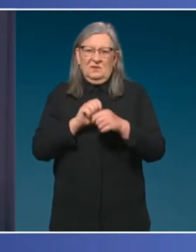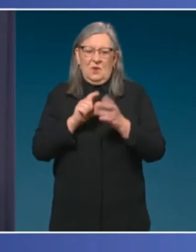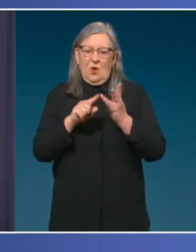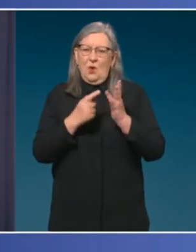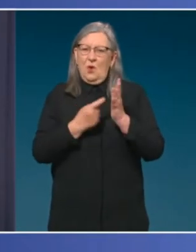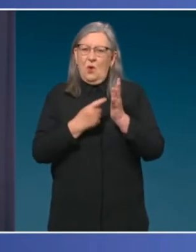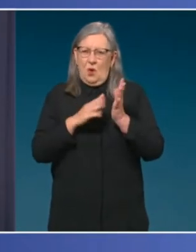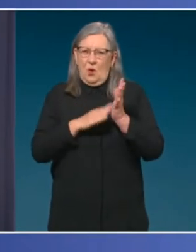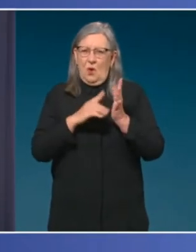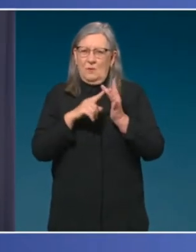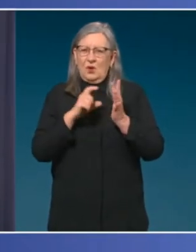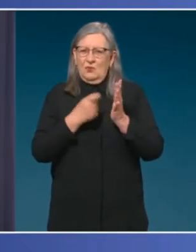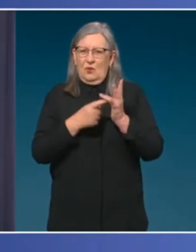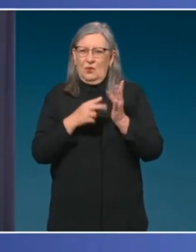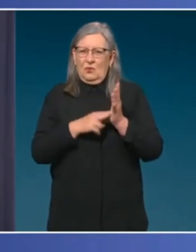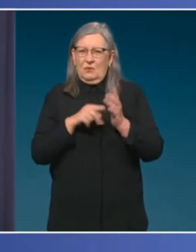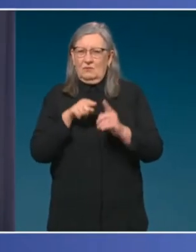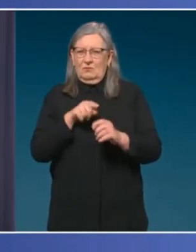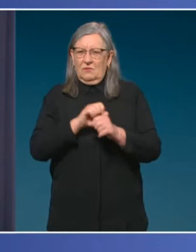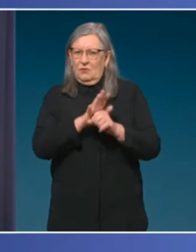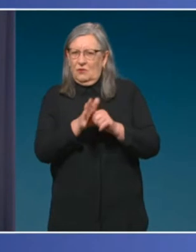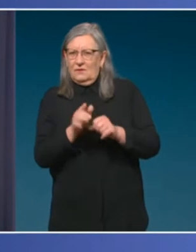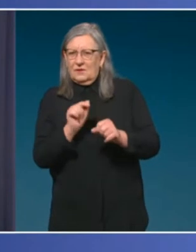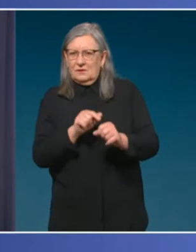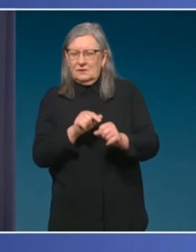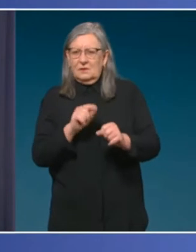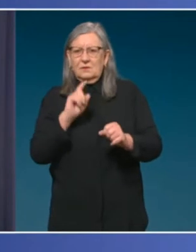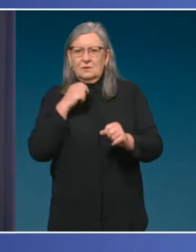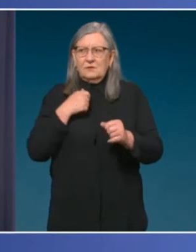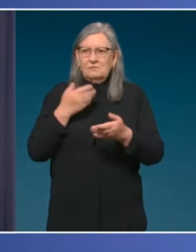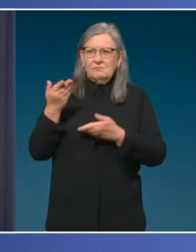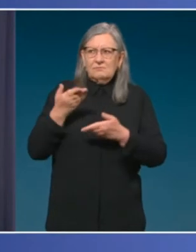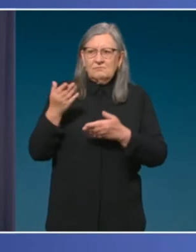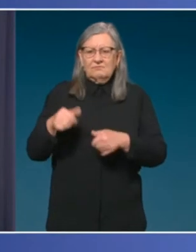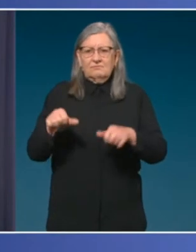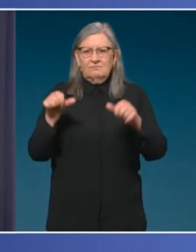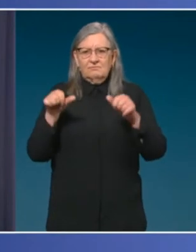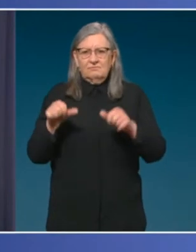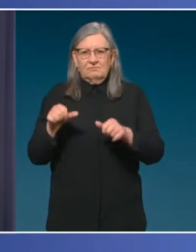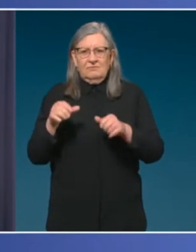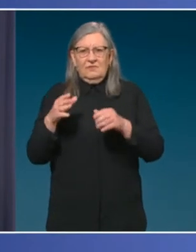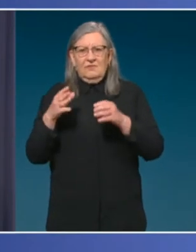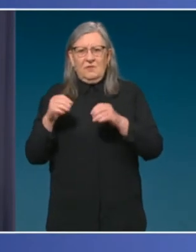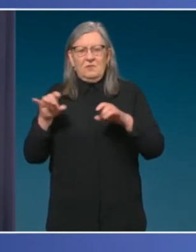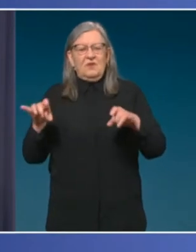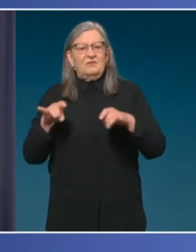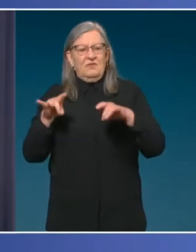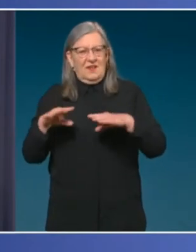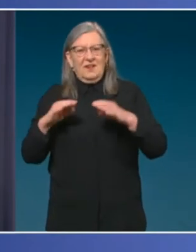in particular the deliberations of the National Security Committee last night.